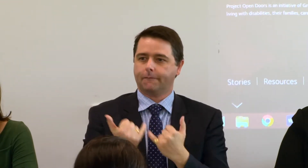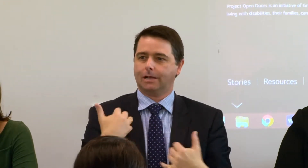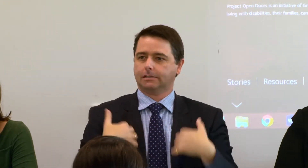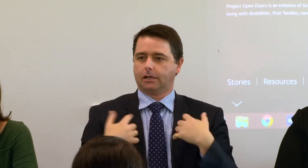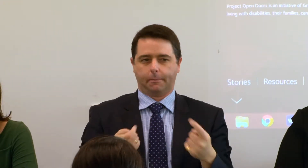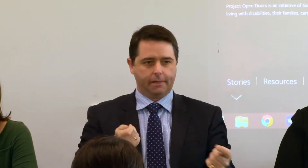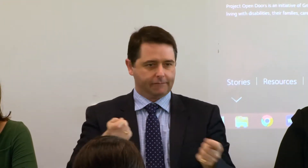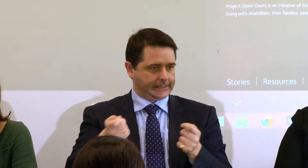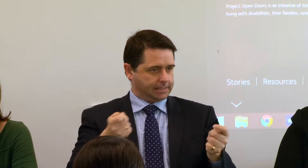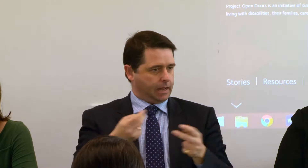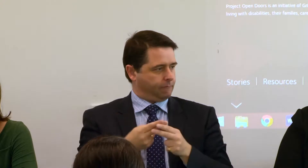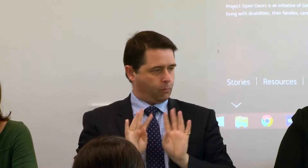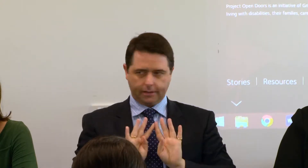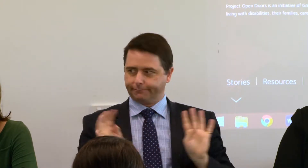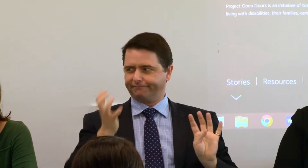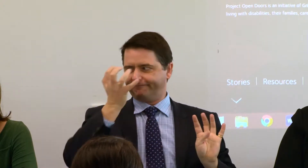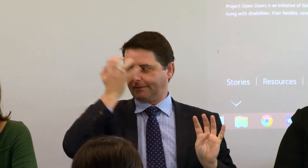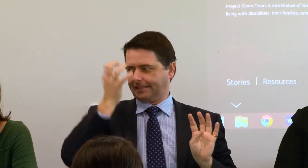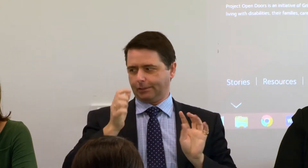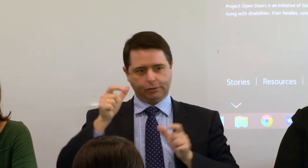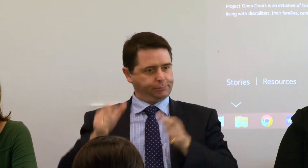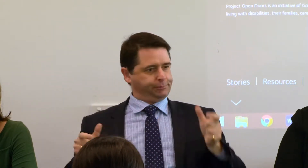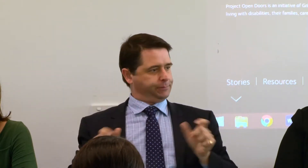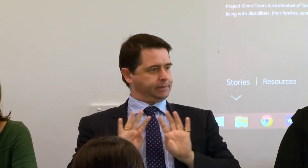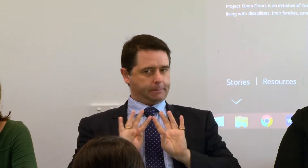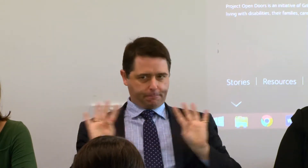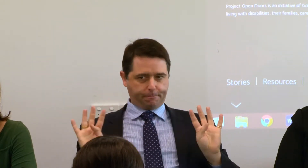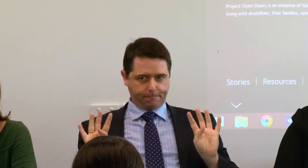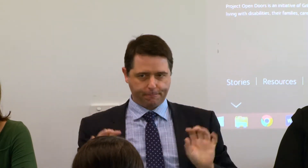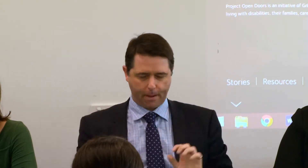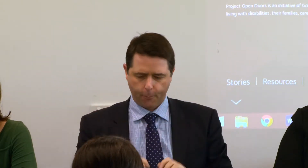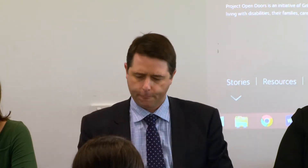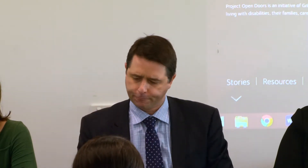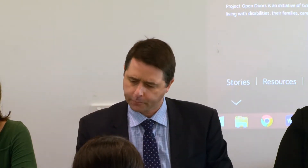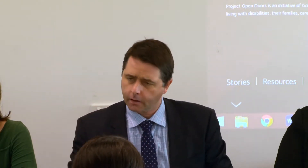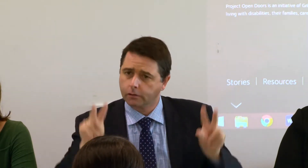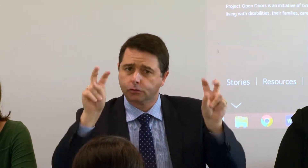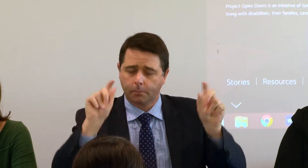in. I'm very excited to be the facilitator for this illustrious panel.